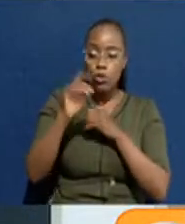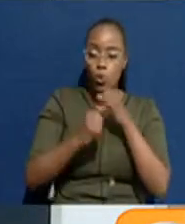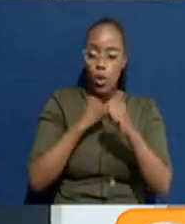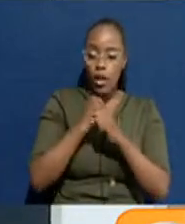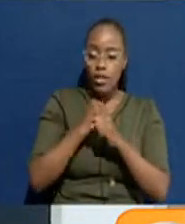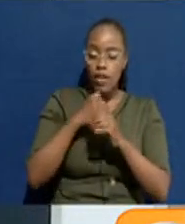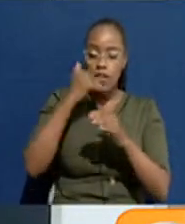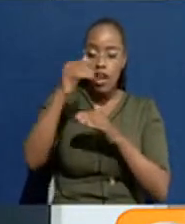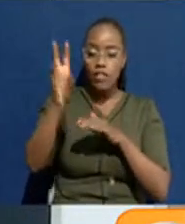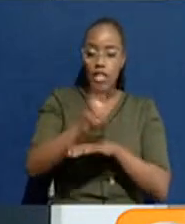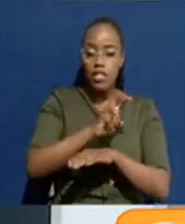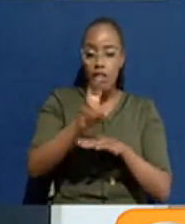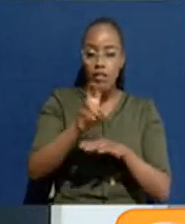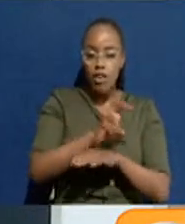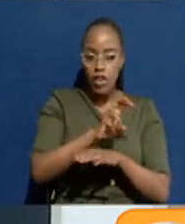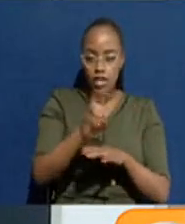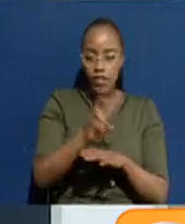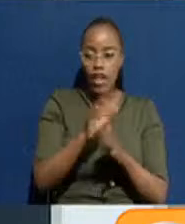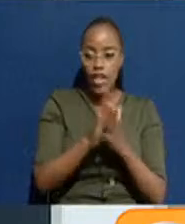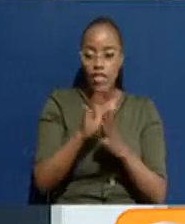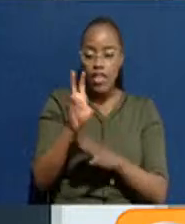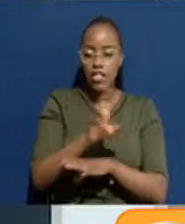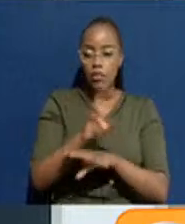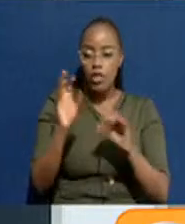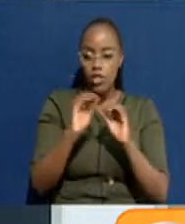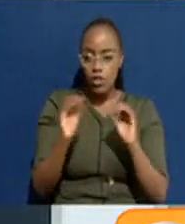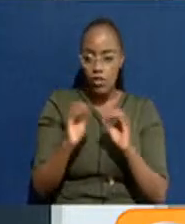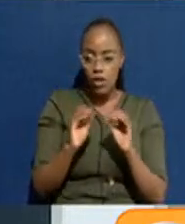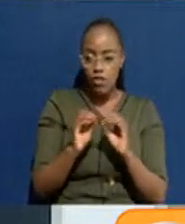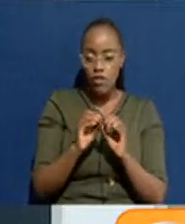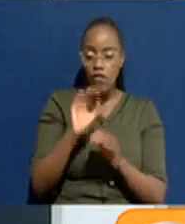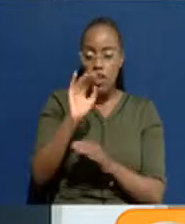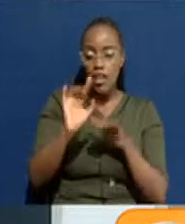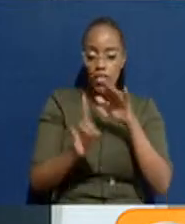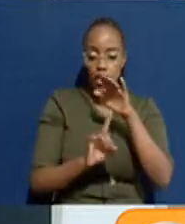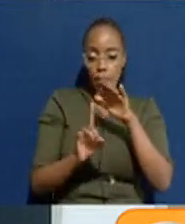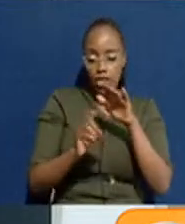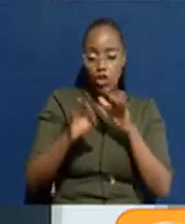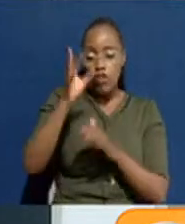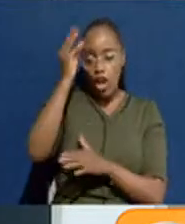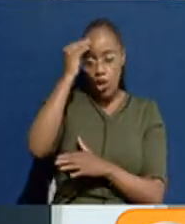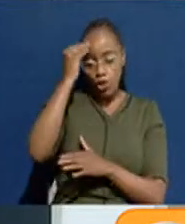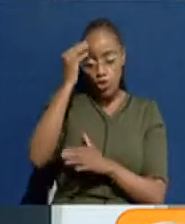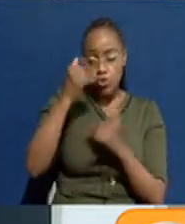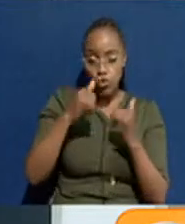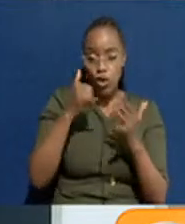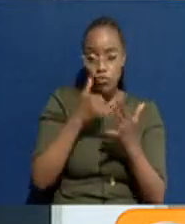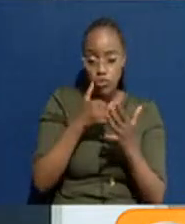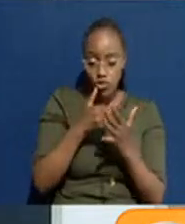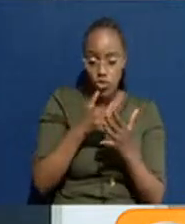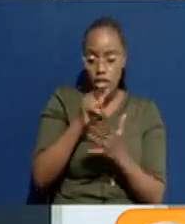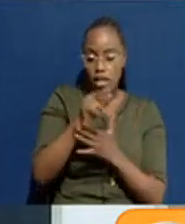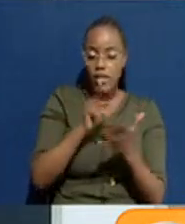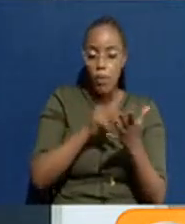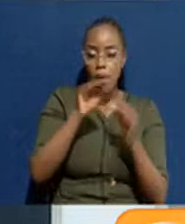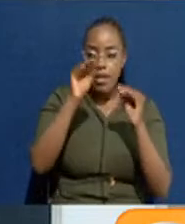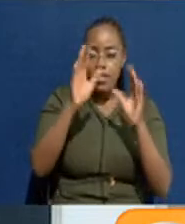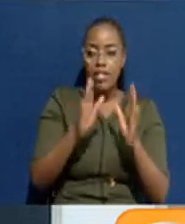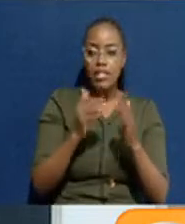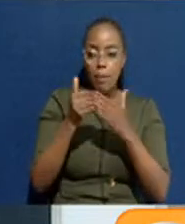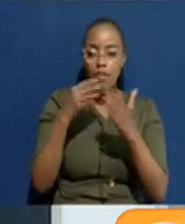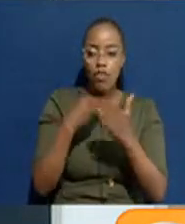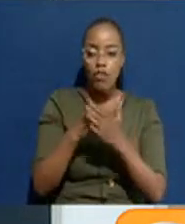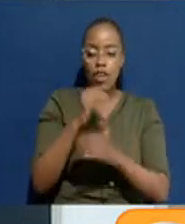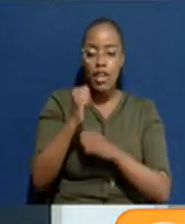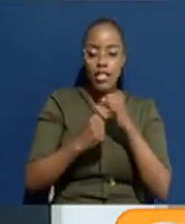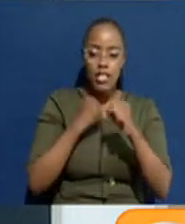after supervision and regulation. Yeah. May I call upon the ministry to kindly consider paying these teachers before the financial